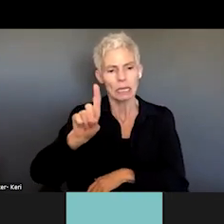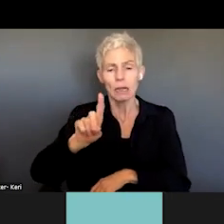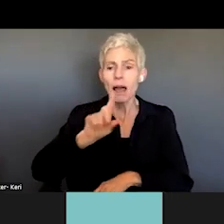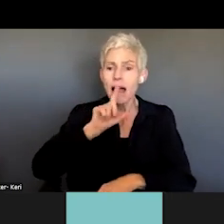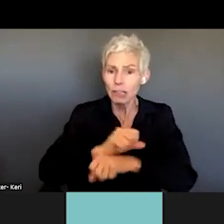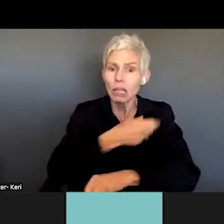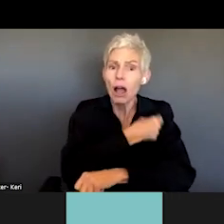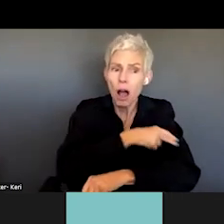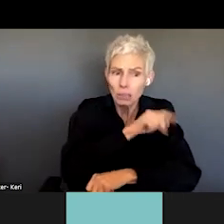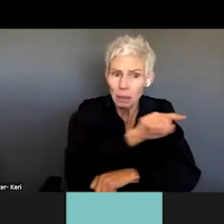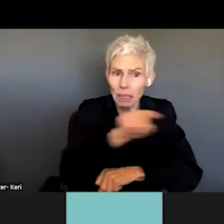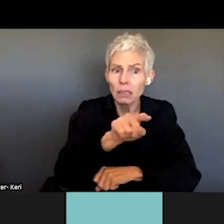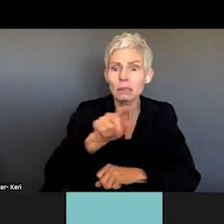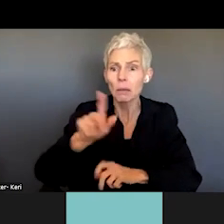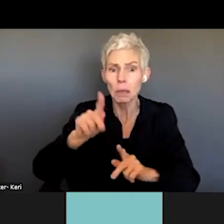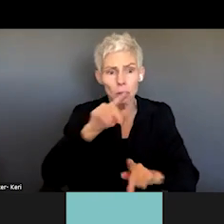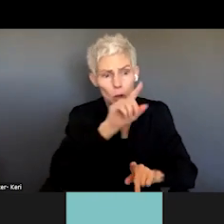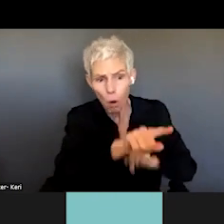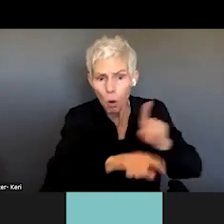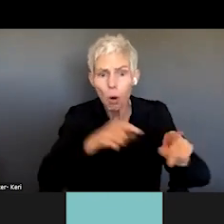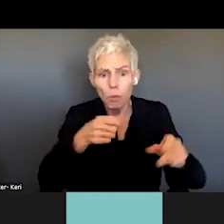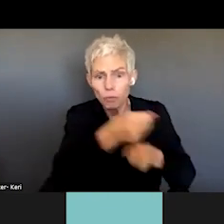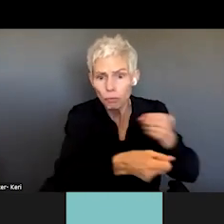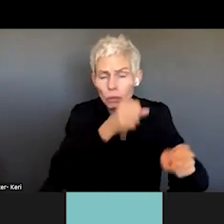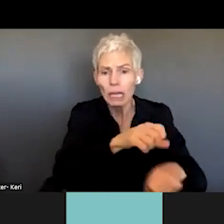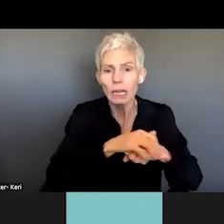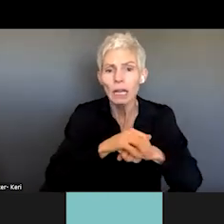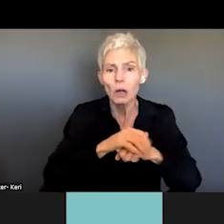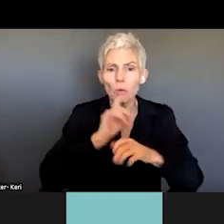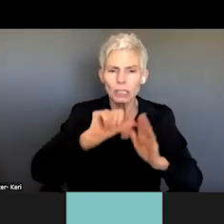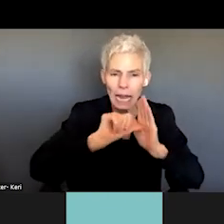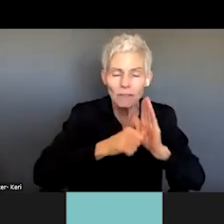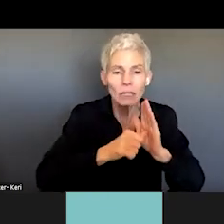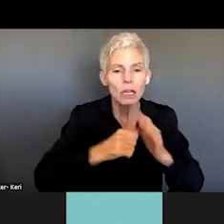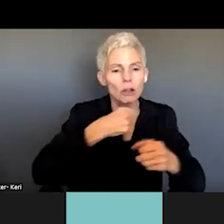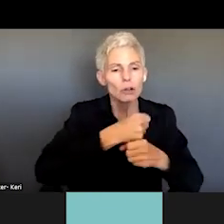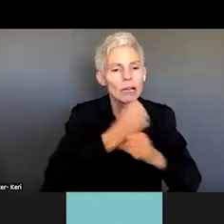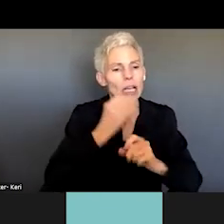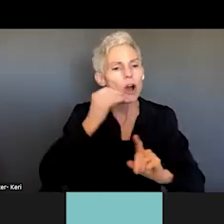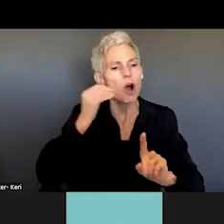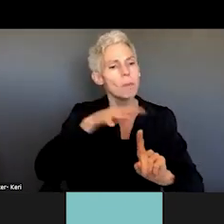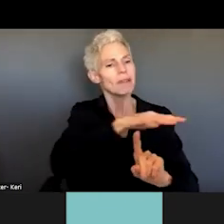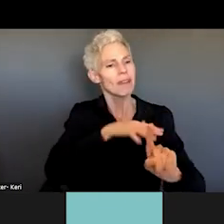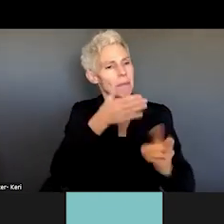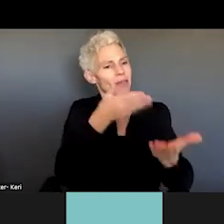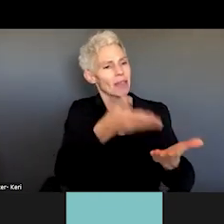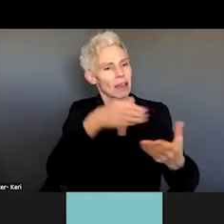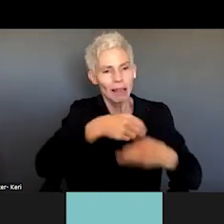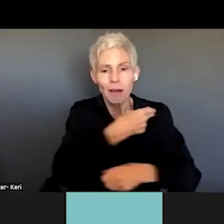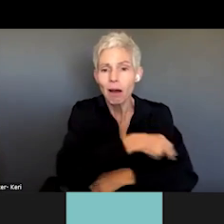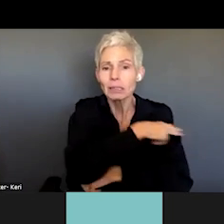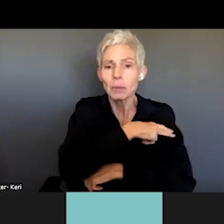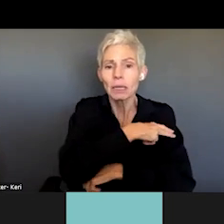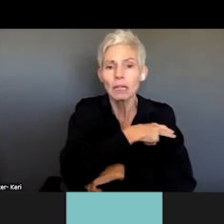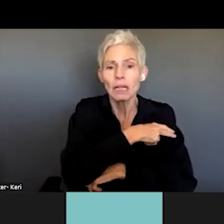is hospitalization, and we should be emphasizing creating home-like environments there and ethical considerations there, not necessarily